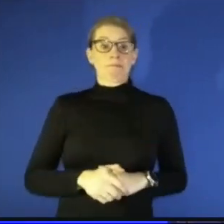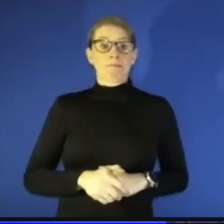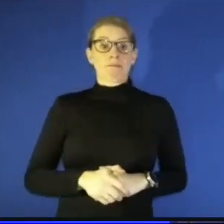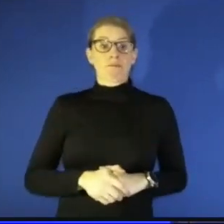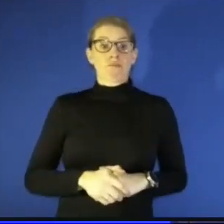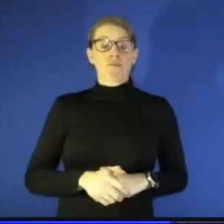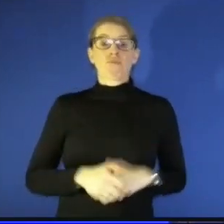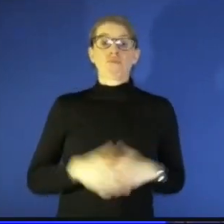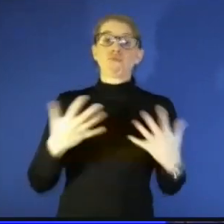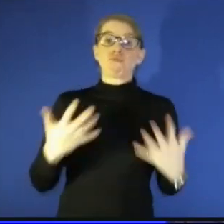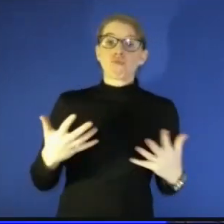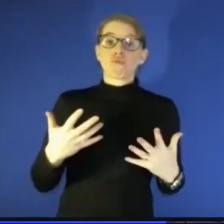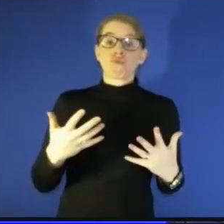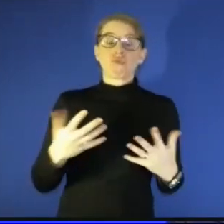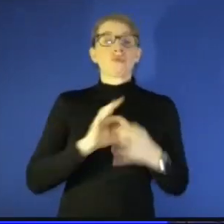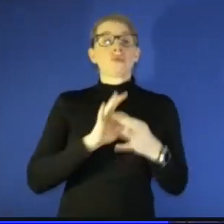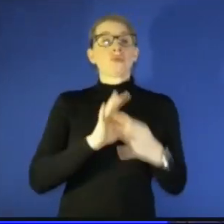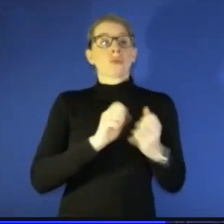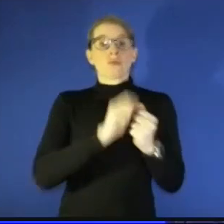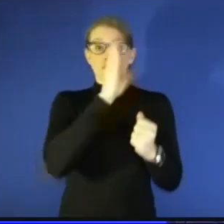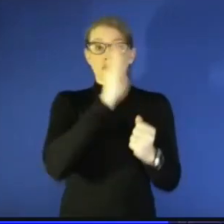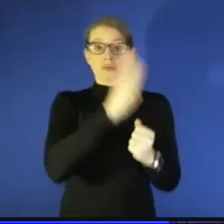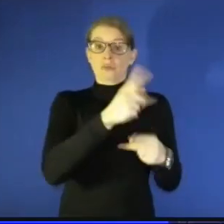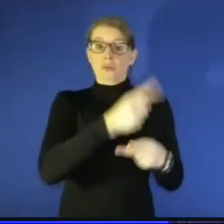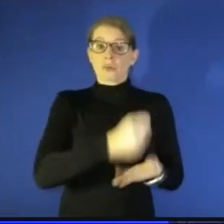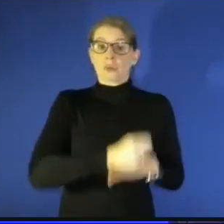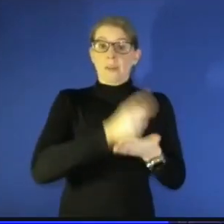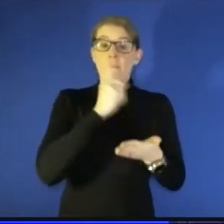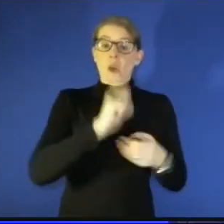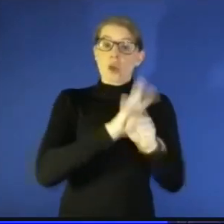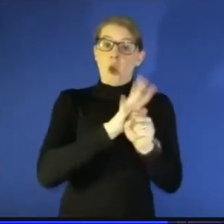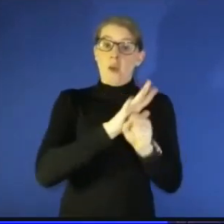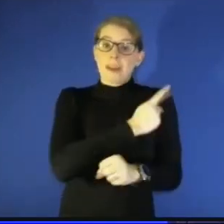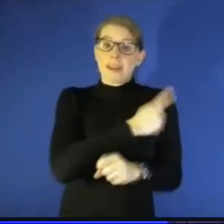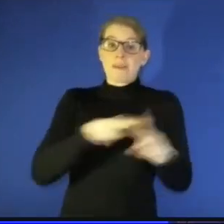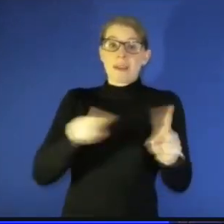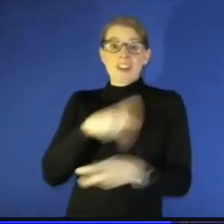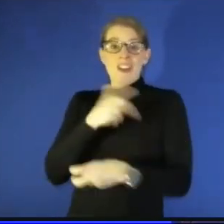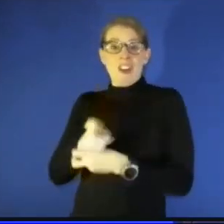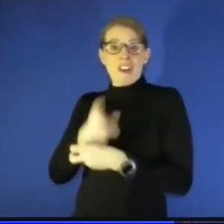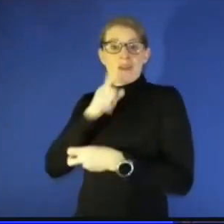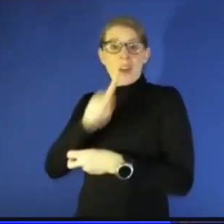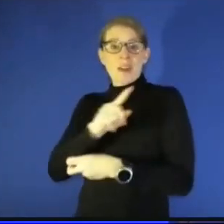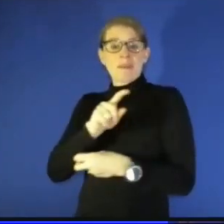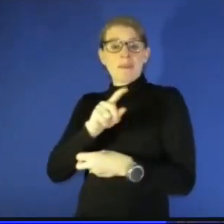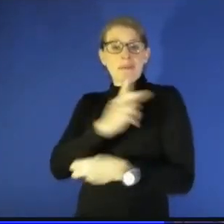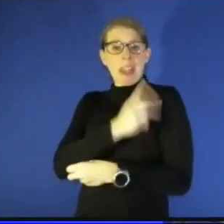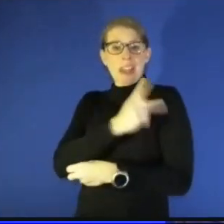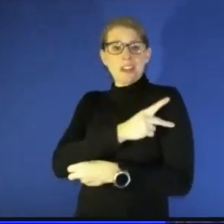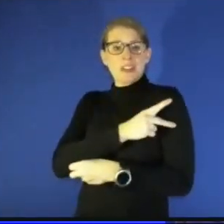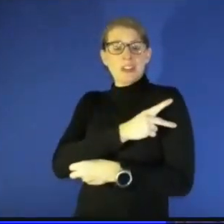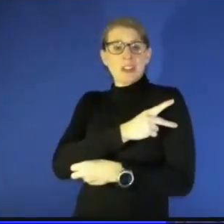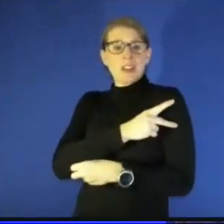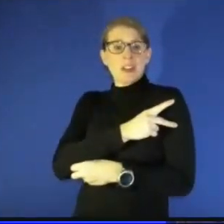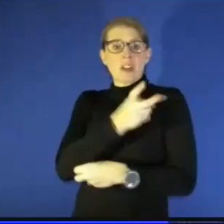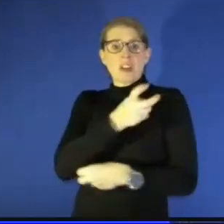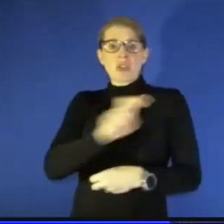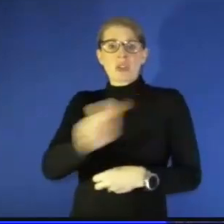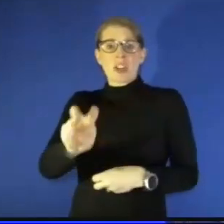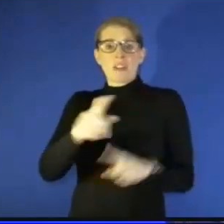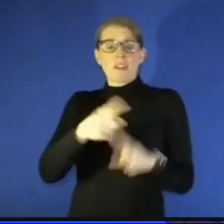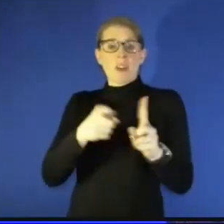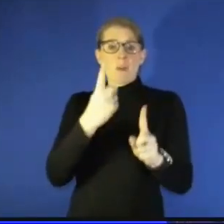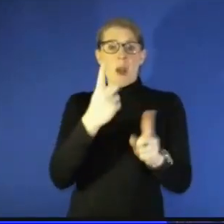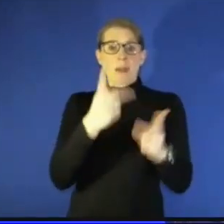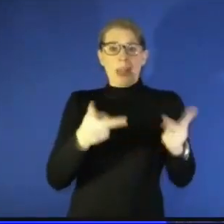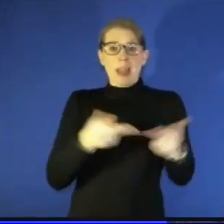regarding the direct treatment of COVID patients, but it's hard for patients to transport from one place to the next. It's hard for them to get